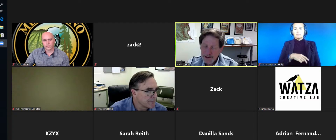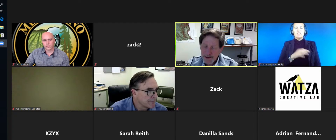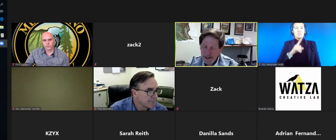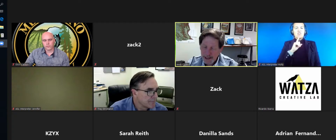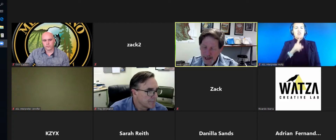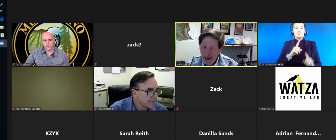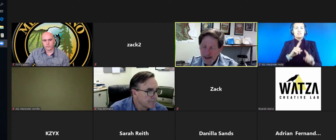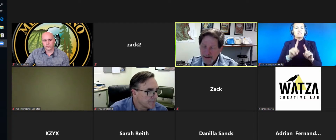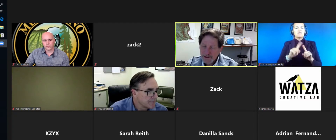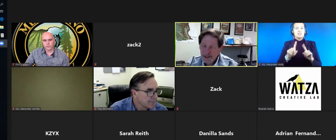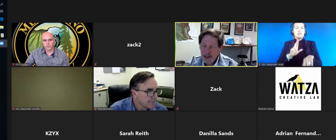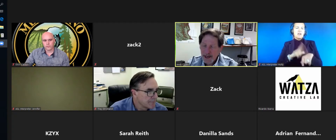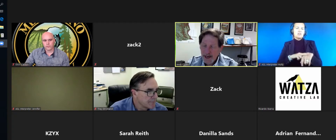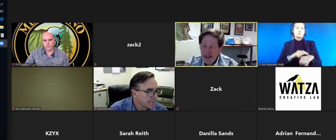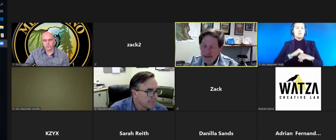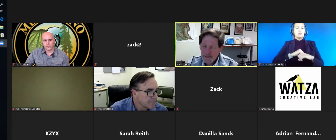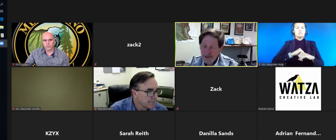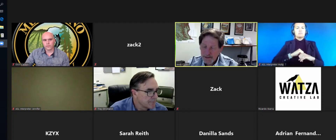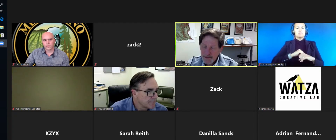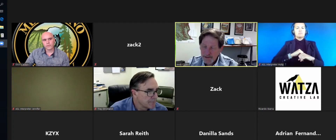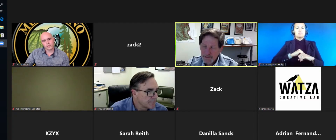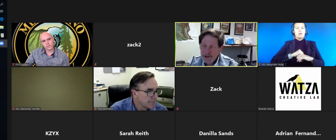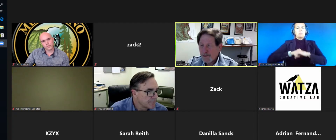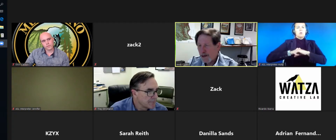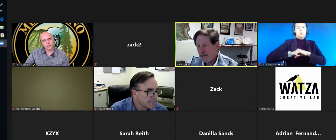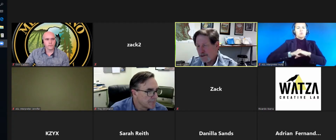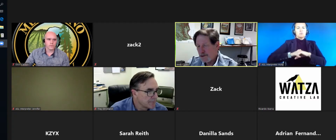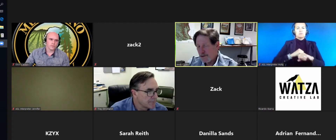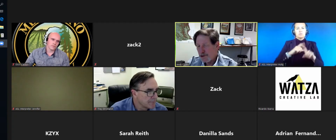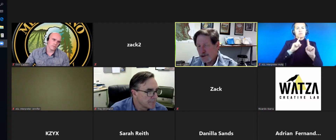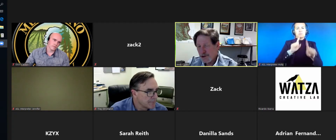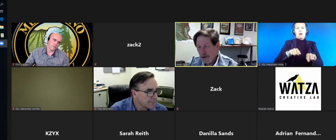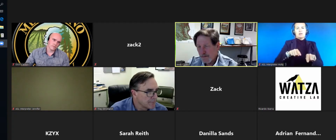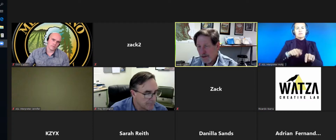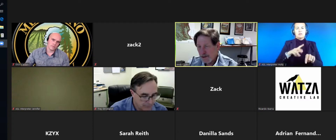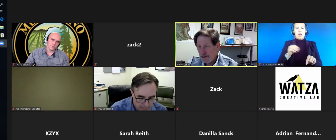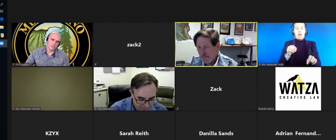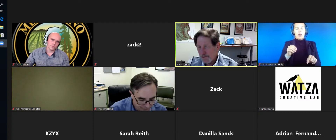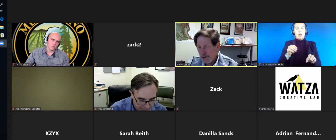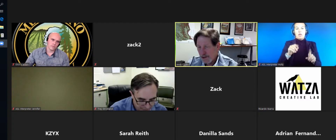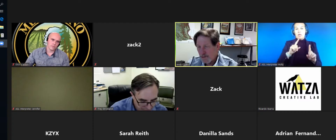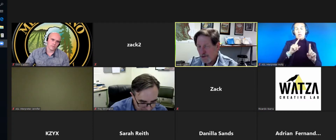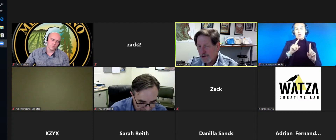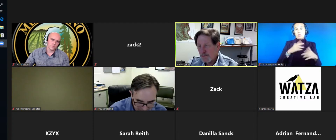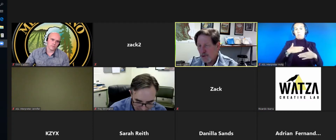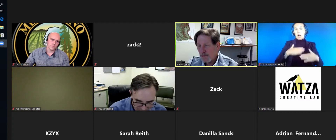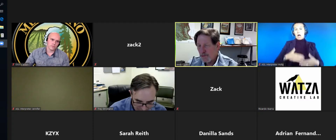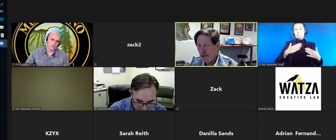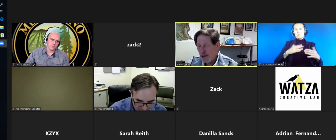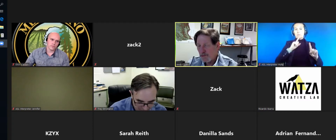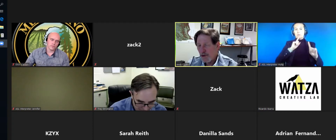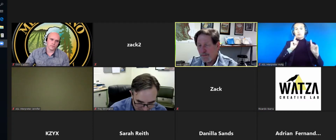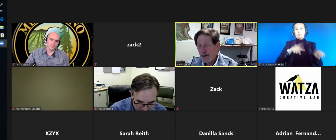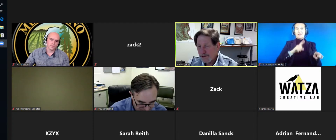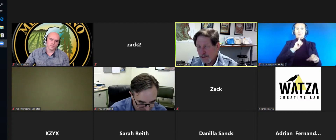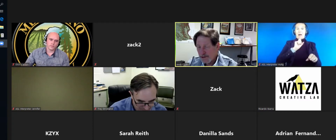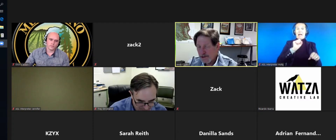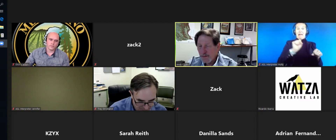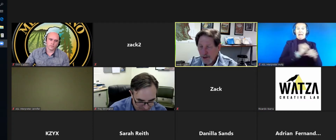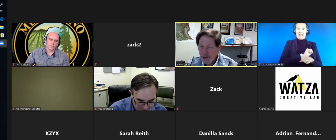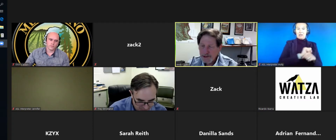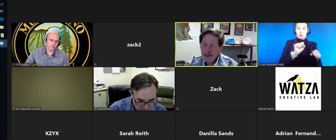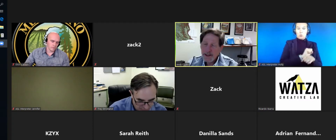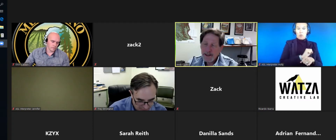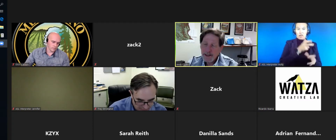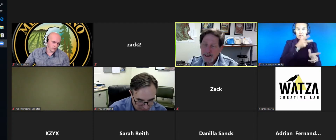responses that the body has, and the body may respond to the germ a little differently with a more robust, in